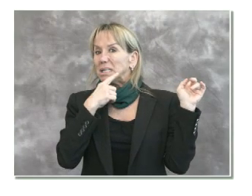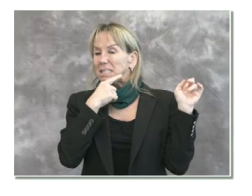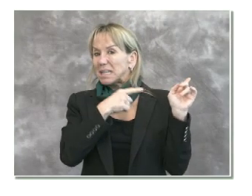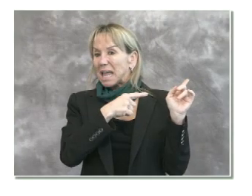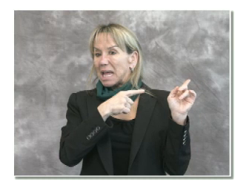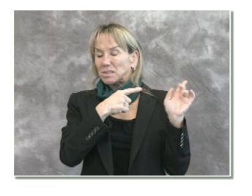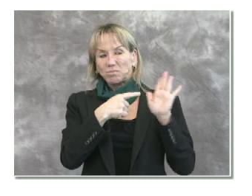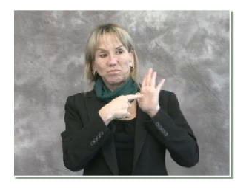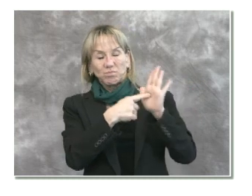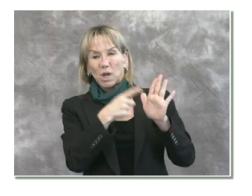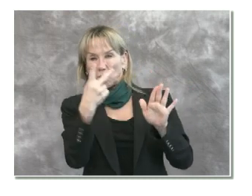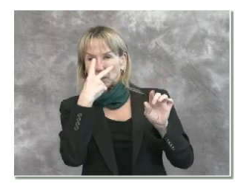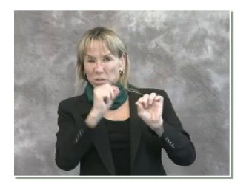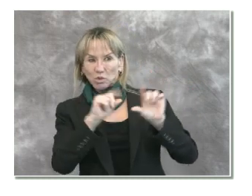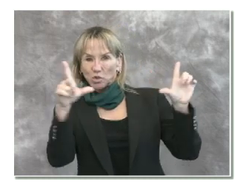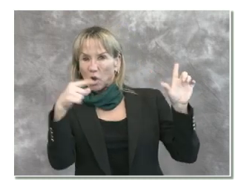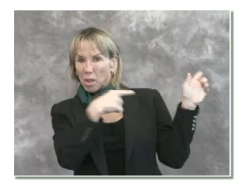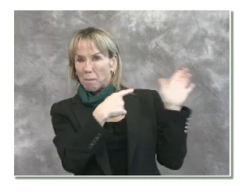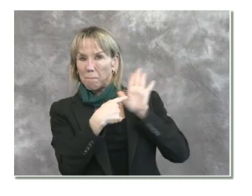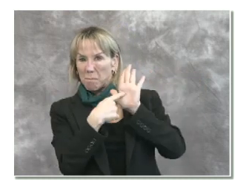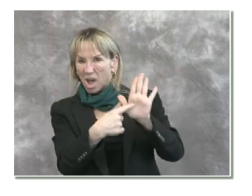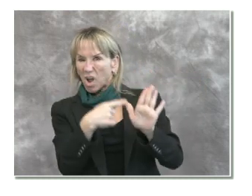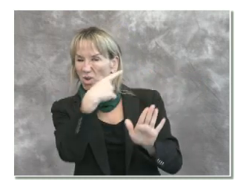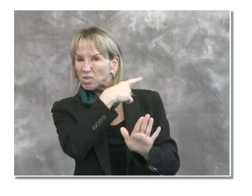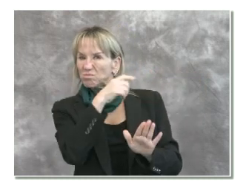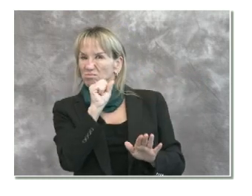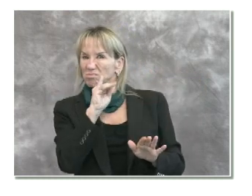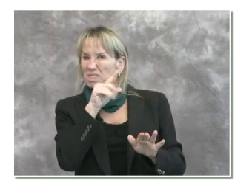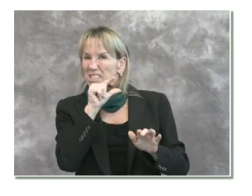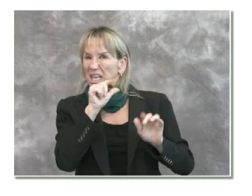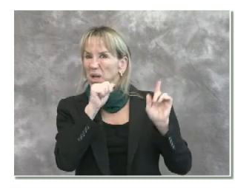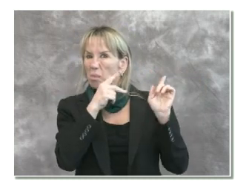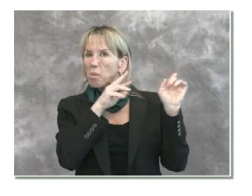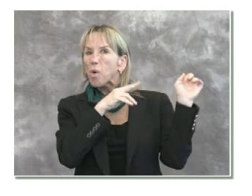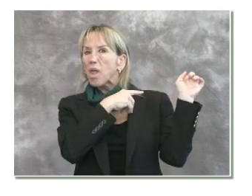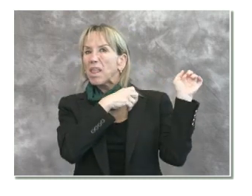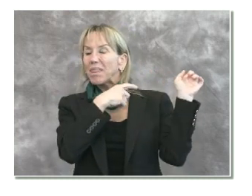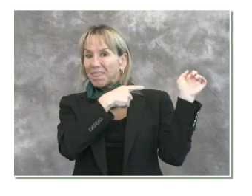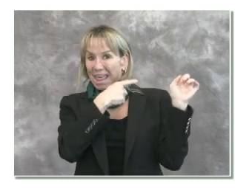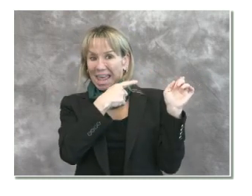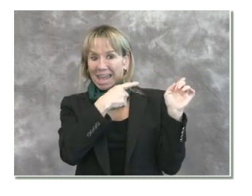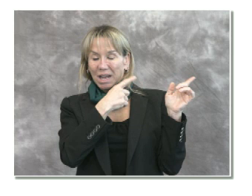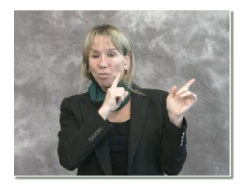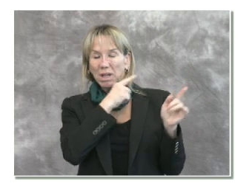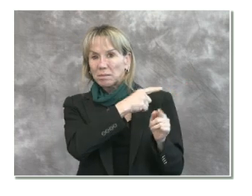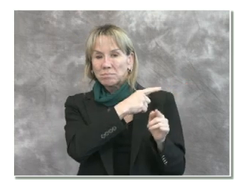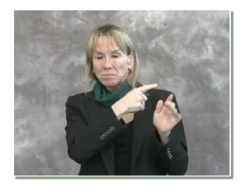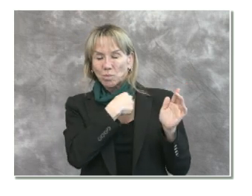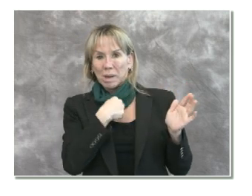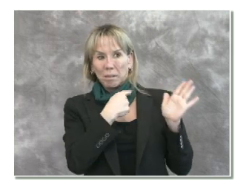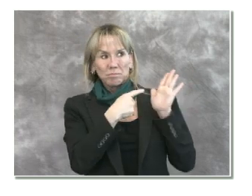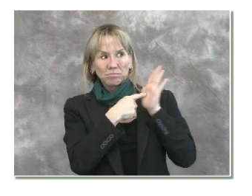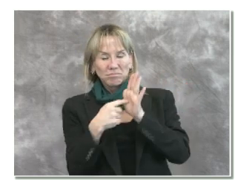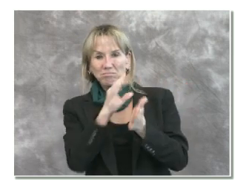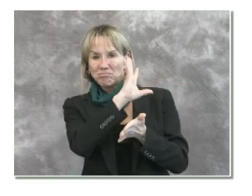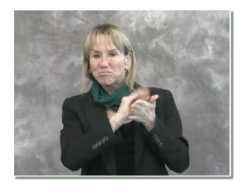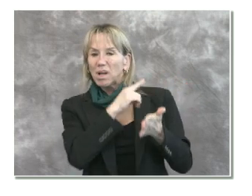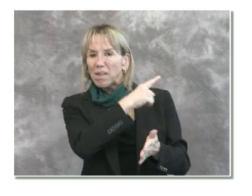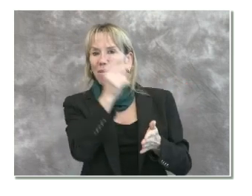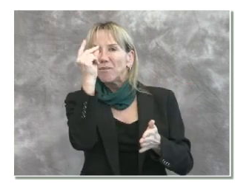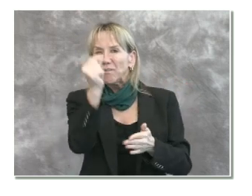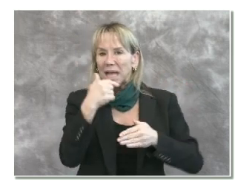the chart that you're looking at right now is Singapore was a model. They took early actions, they took swift actions, they saved